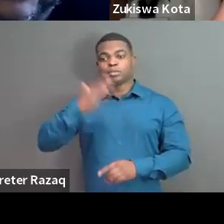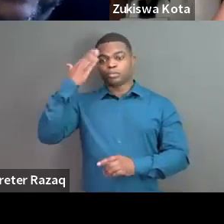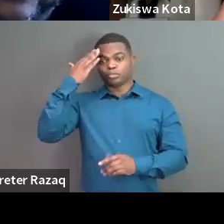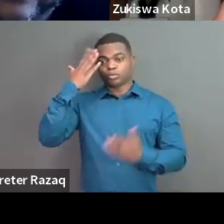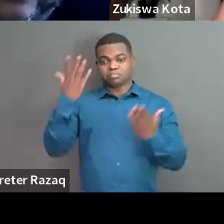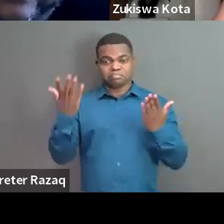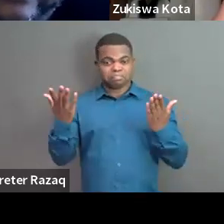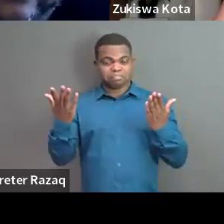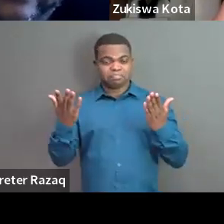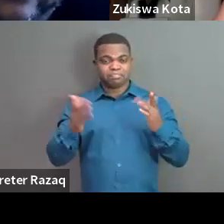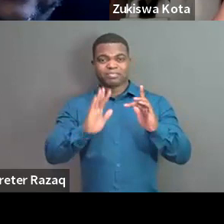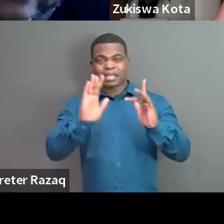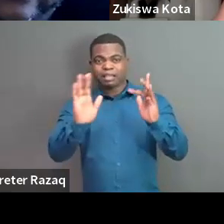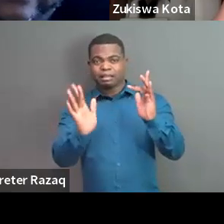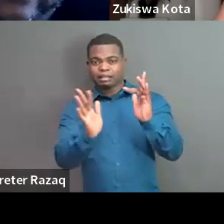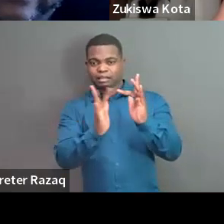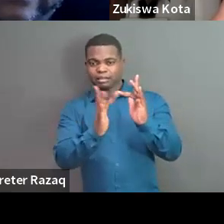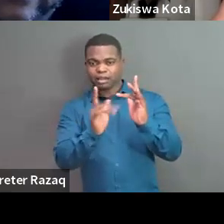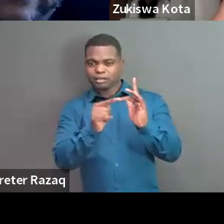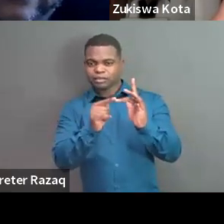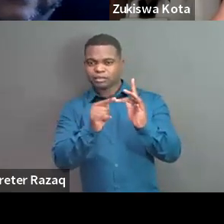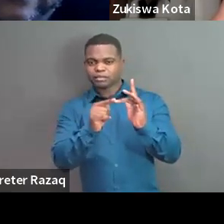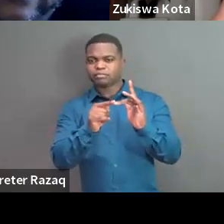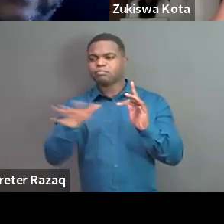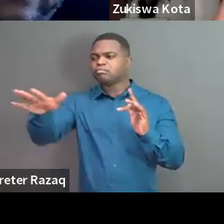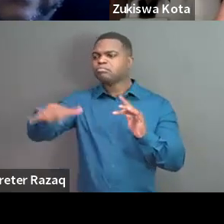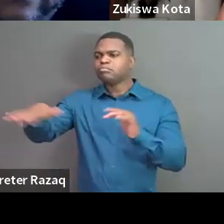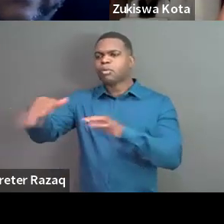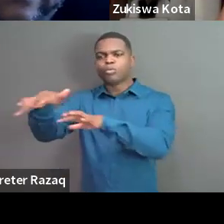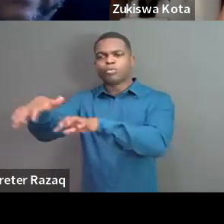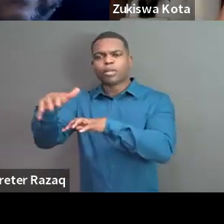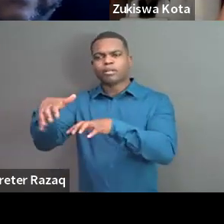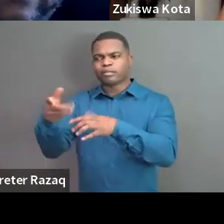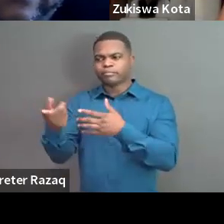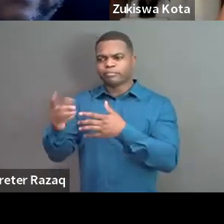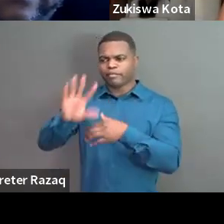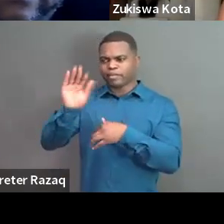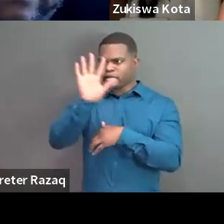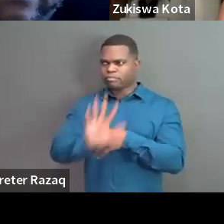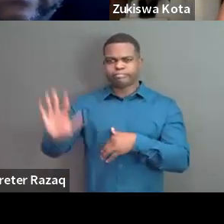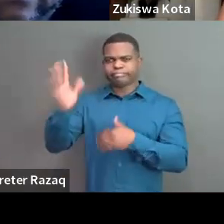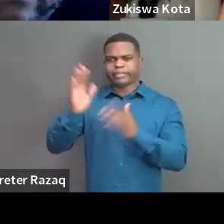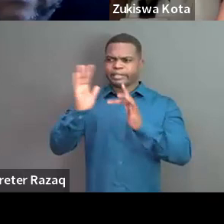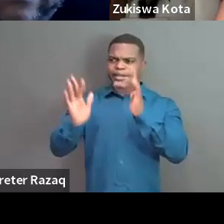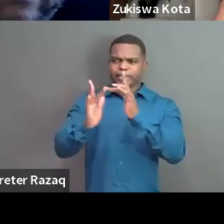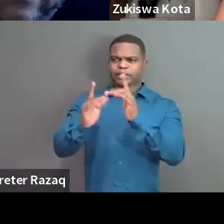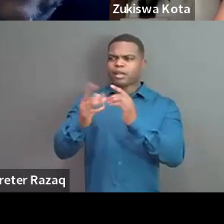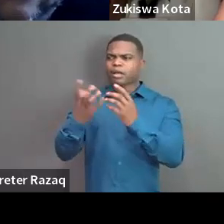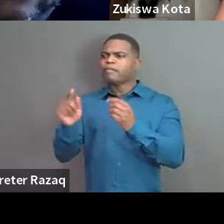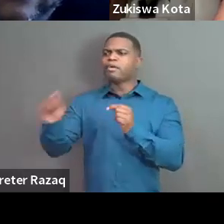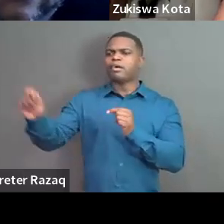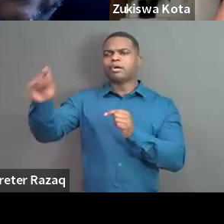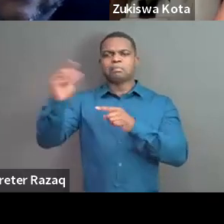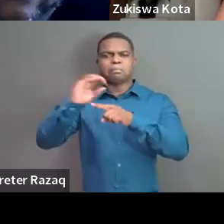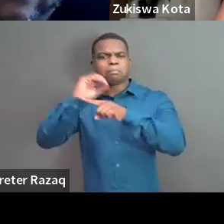China? That's an interesting question. And it seems that I don't know if George is on the call and would be able to kind of